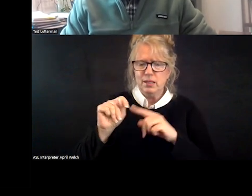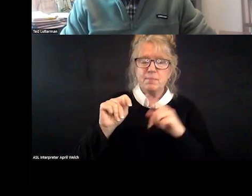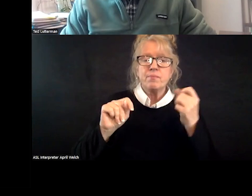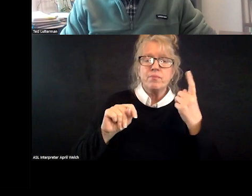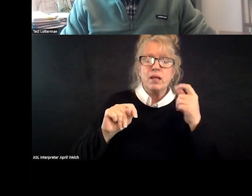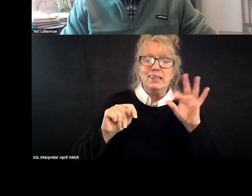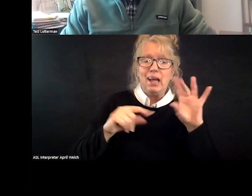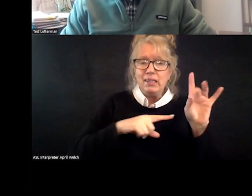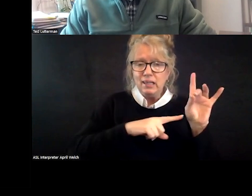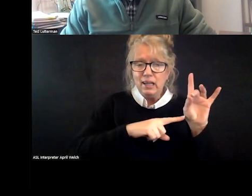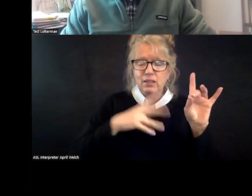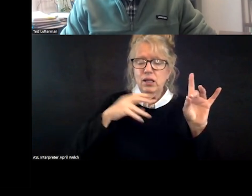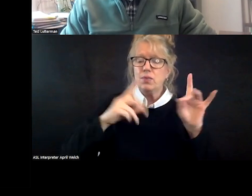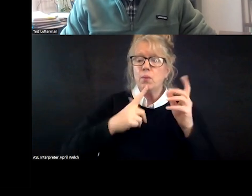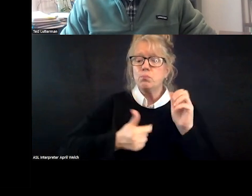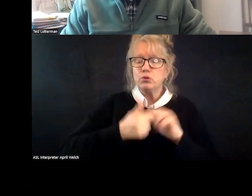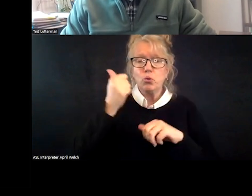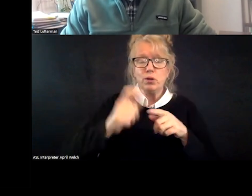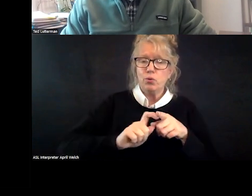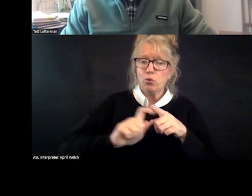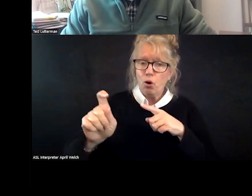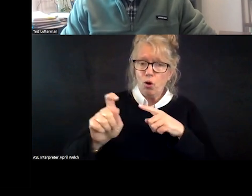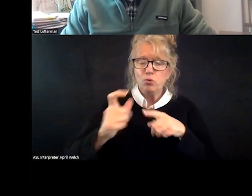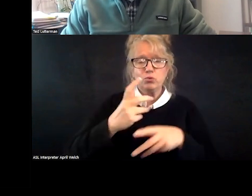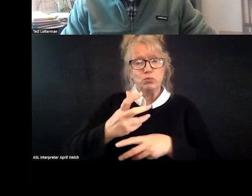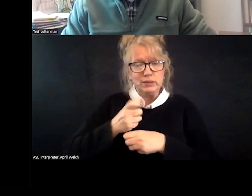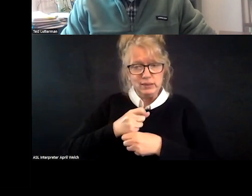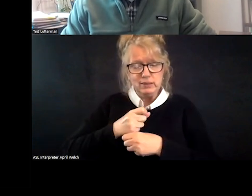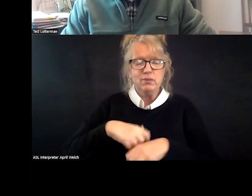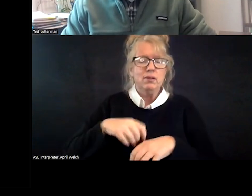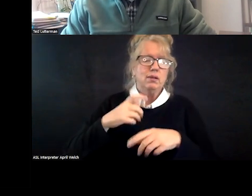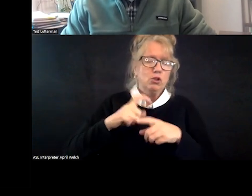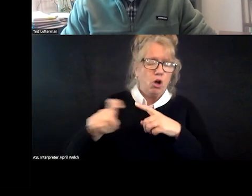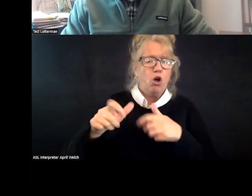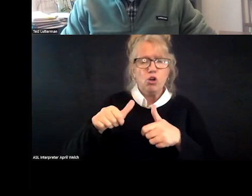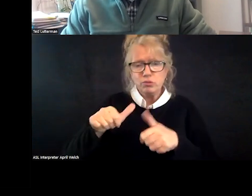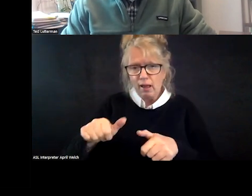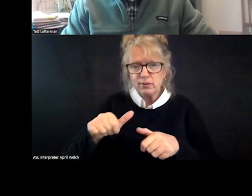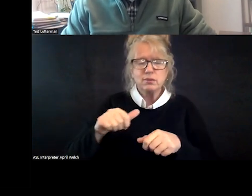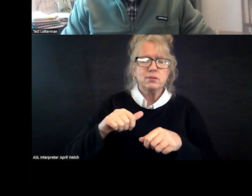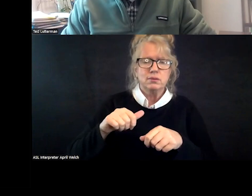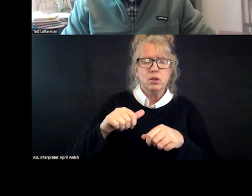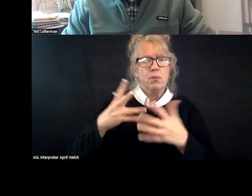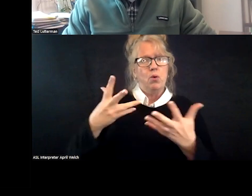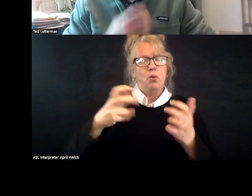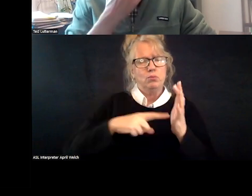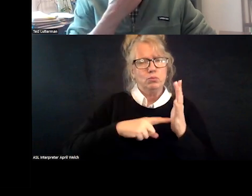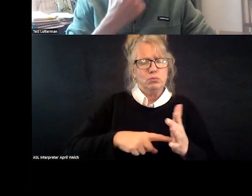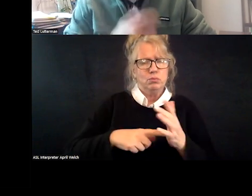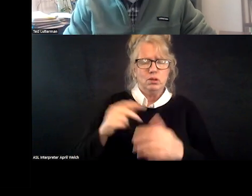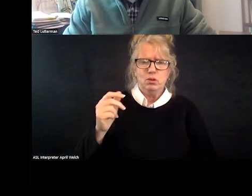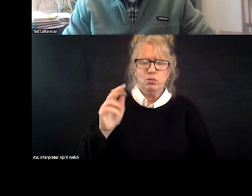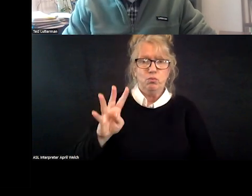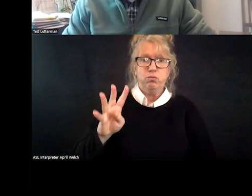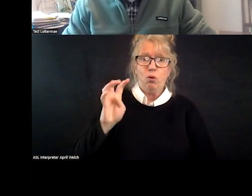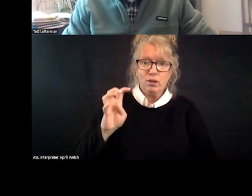988 is where the majority of calls are being received, calls and texts, but want to point out there's still 400 and some